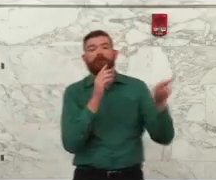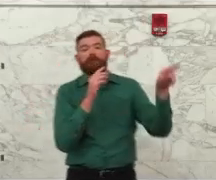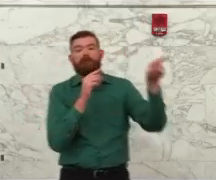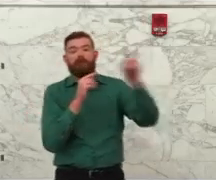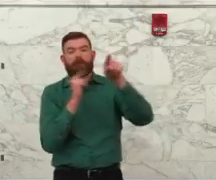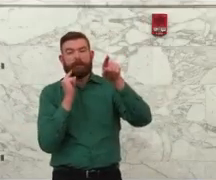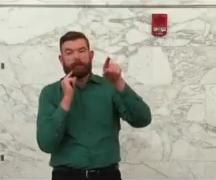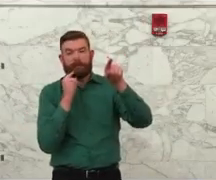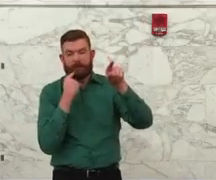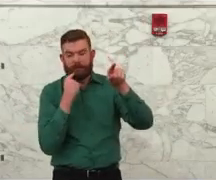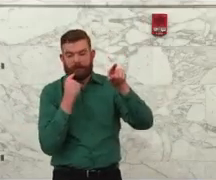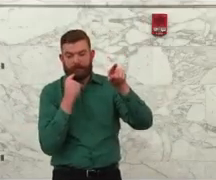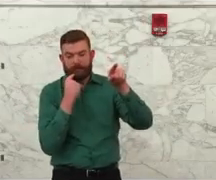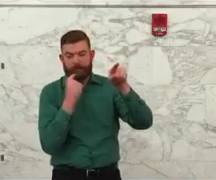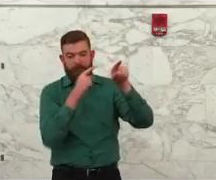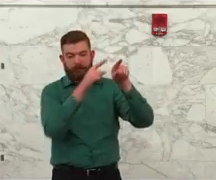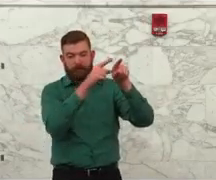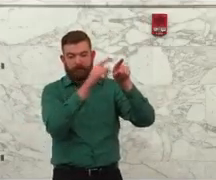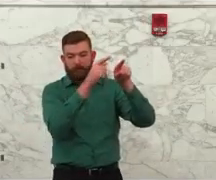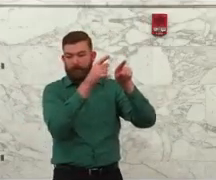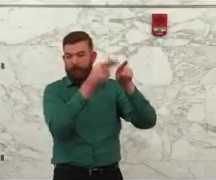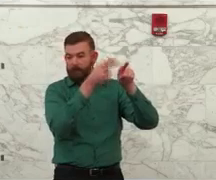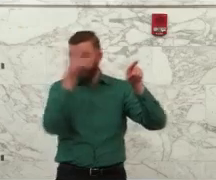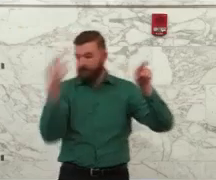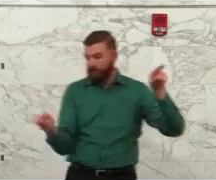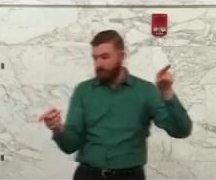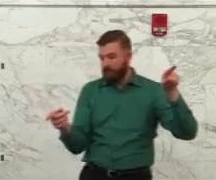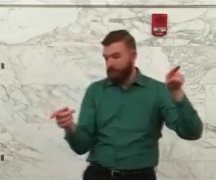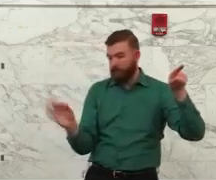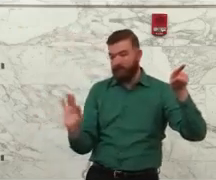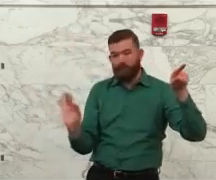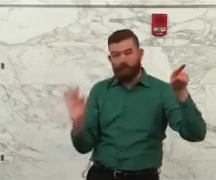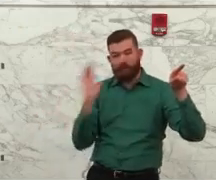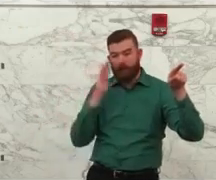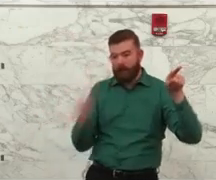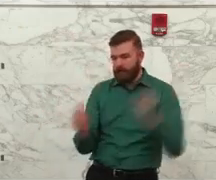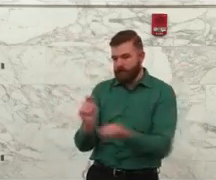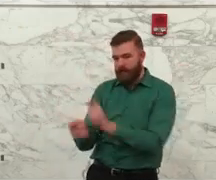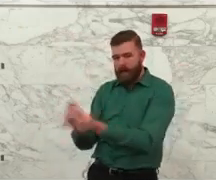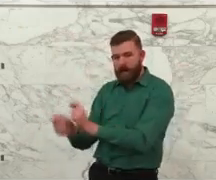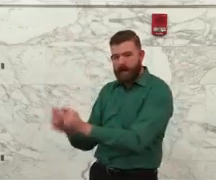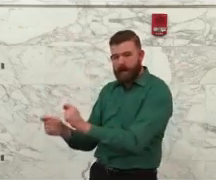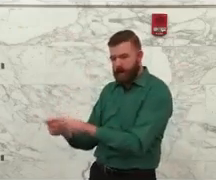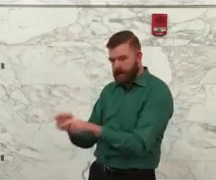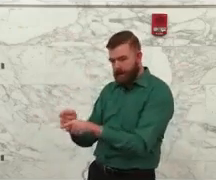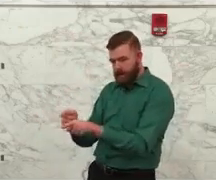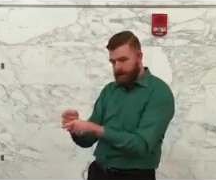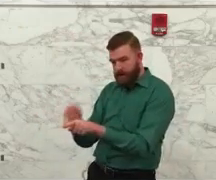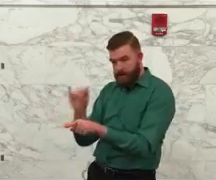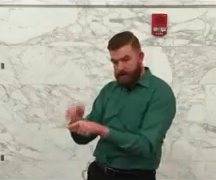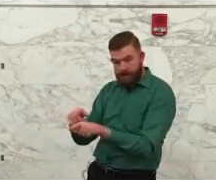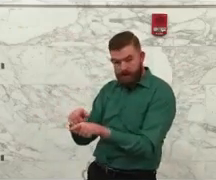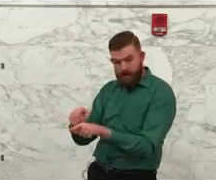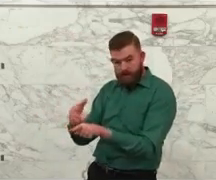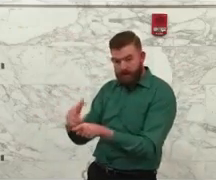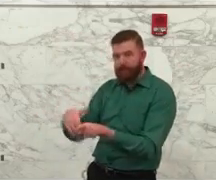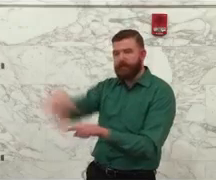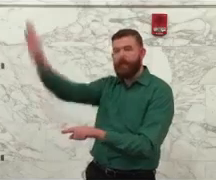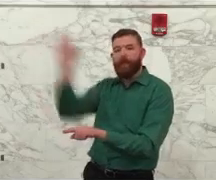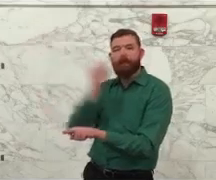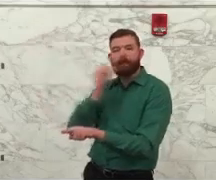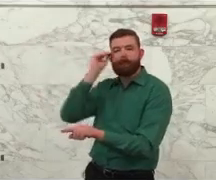a medical surgical bed, and then you get discharged. You either go to a long-term care facility or a rehab facility